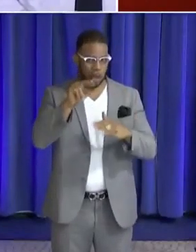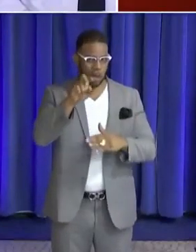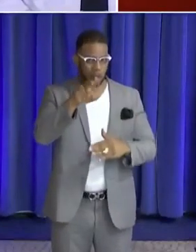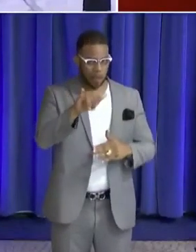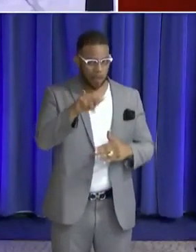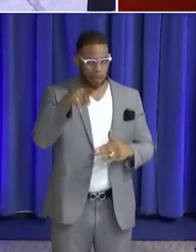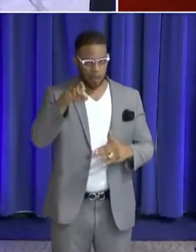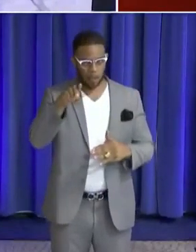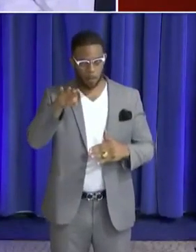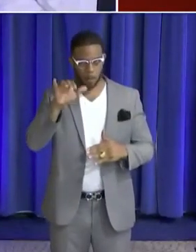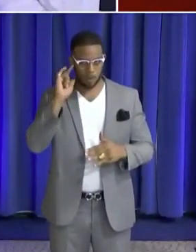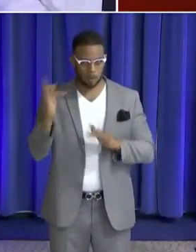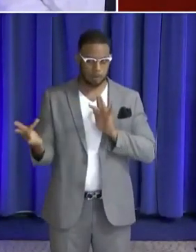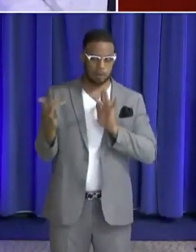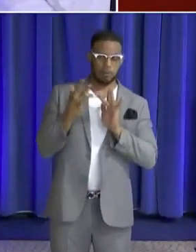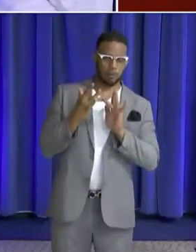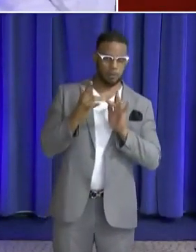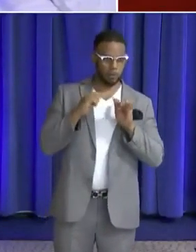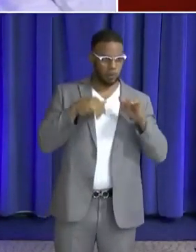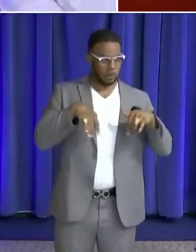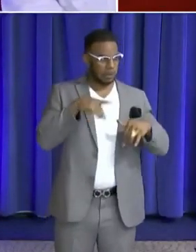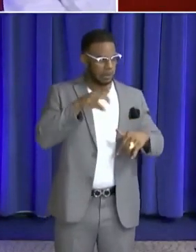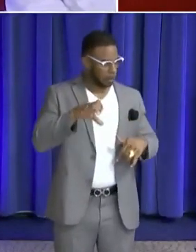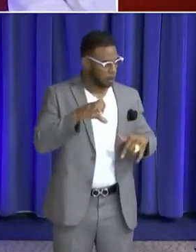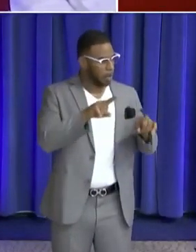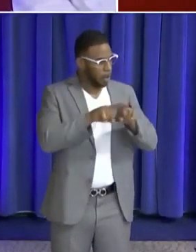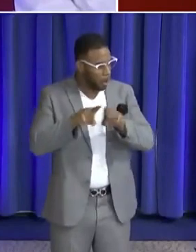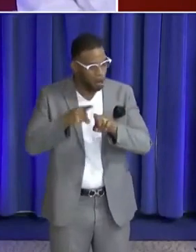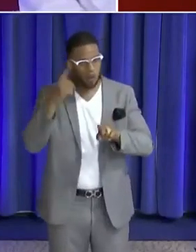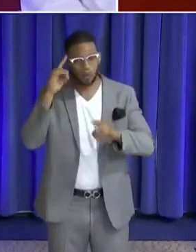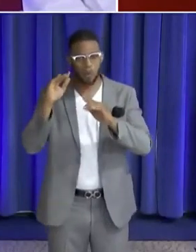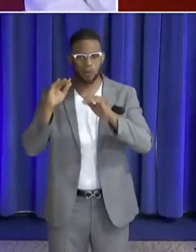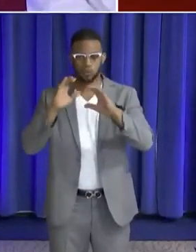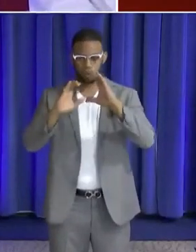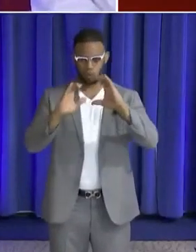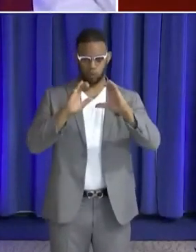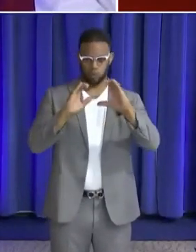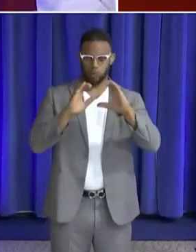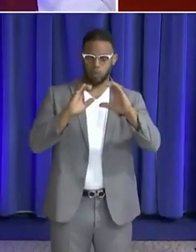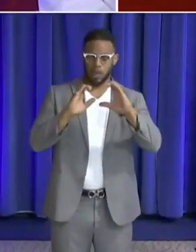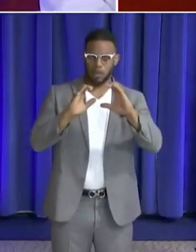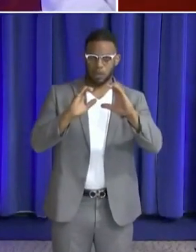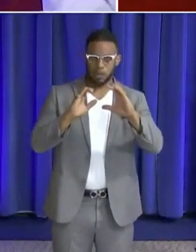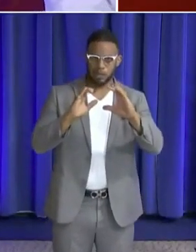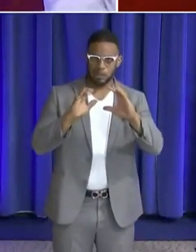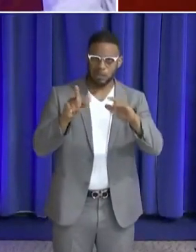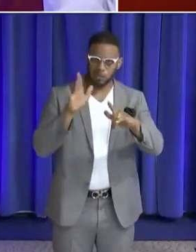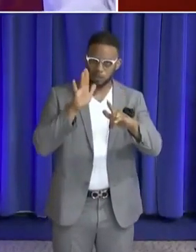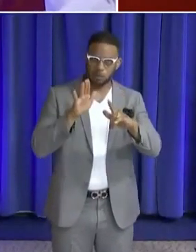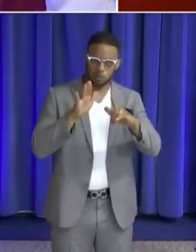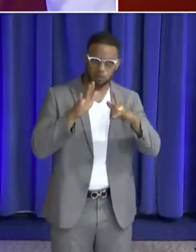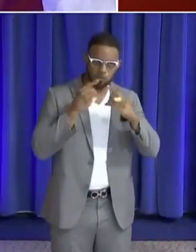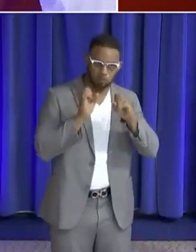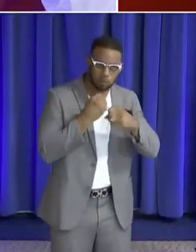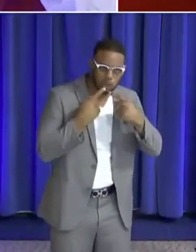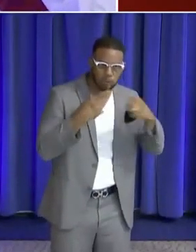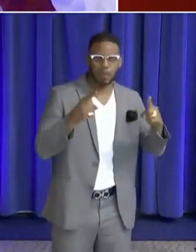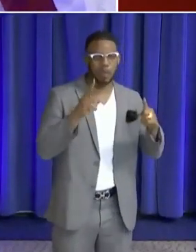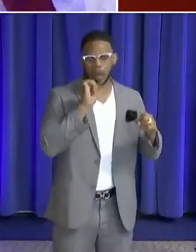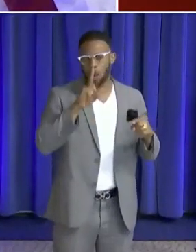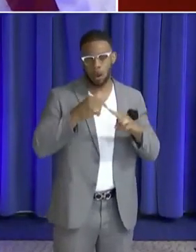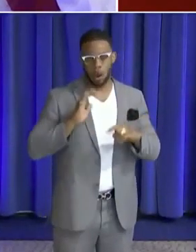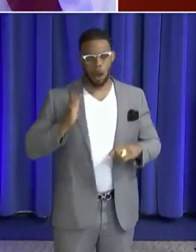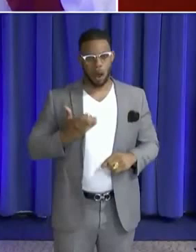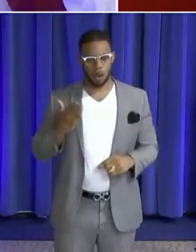for reaching out to the district and also for the communications that she will make on not just